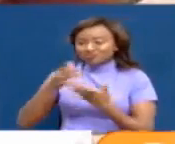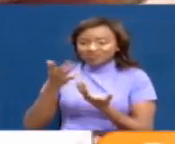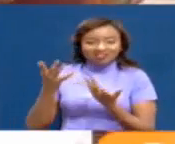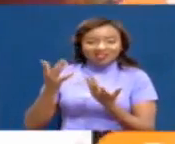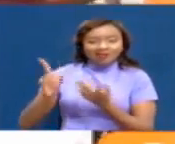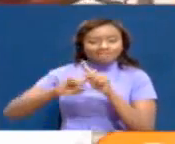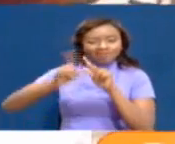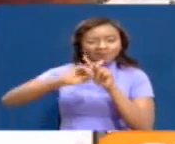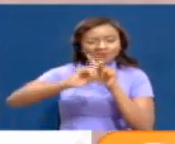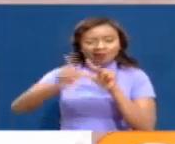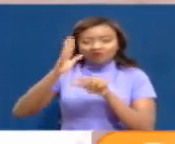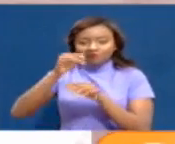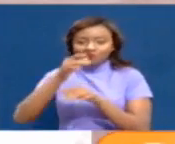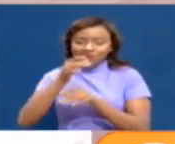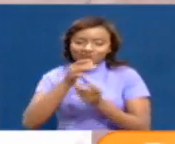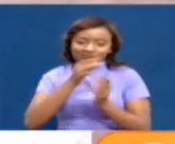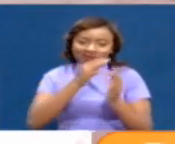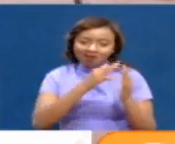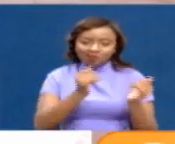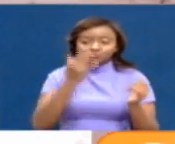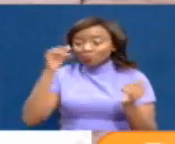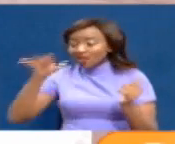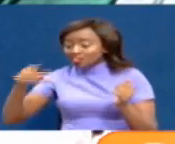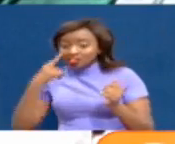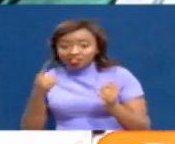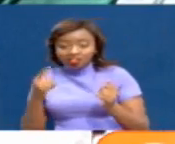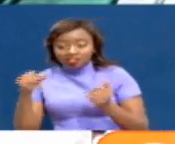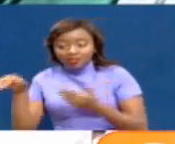looming danger that the river poses.